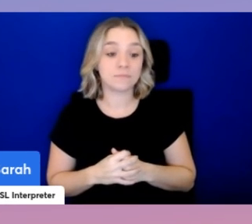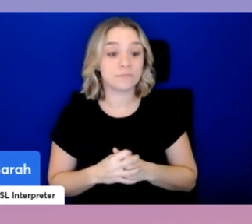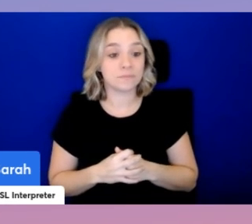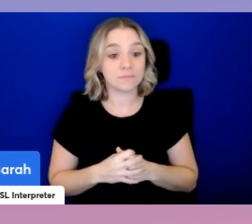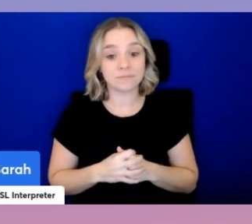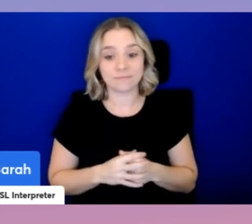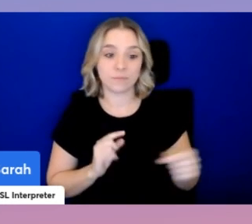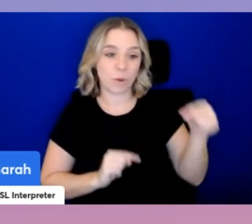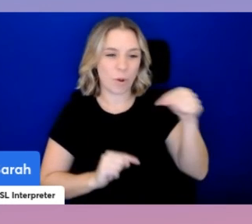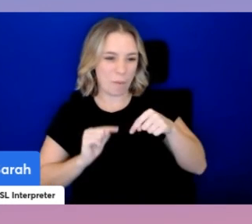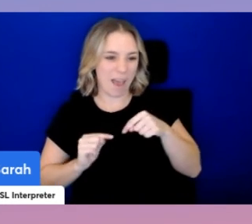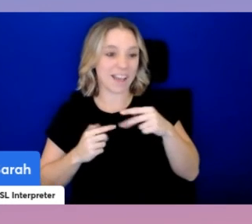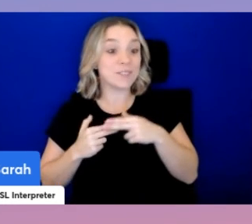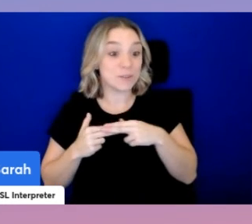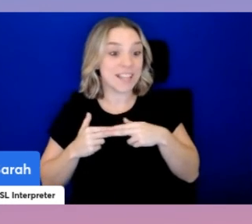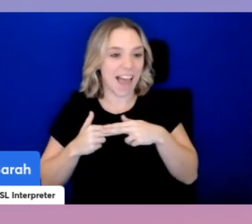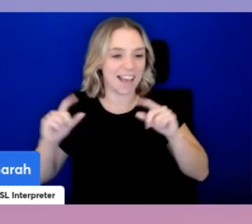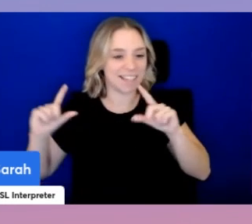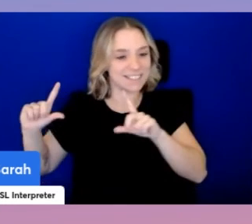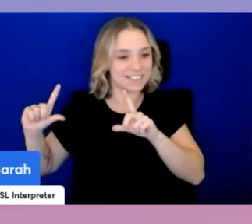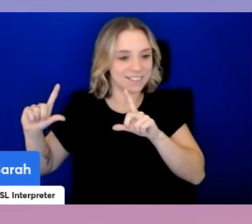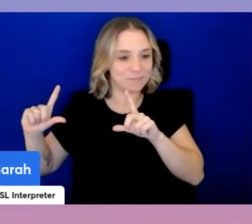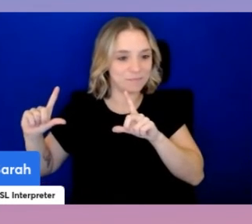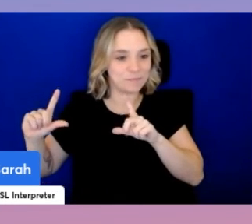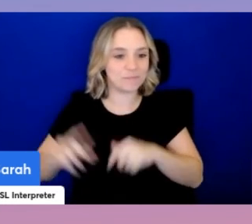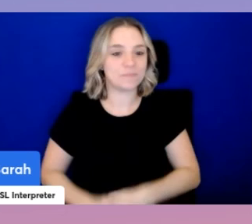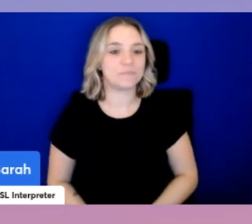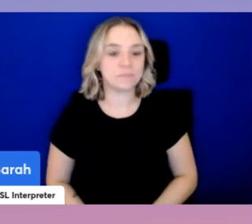going back to slides.